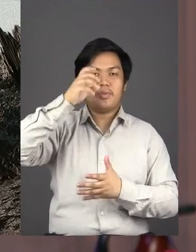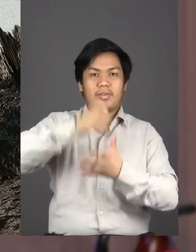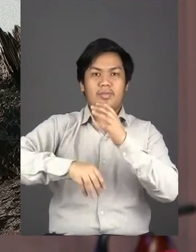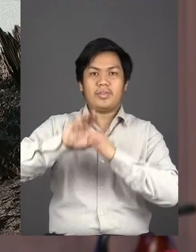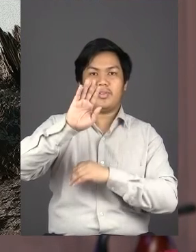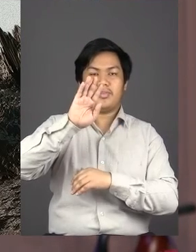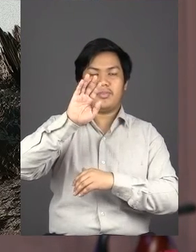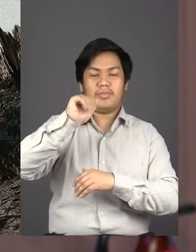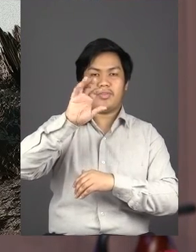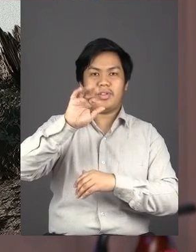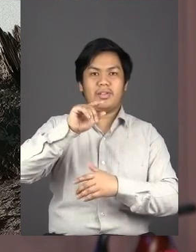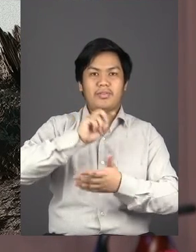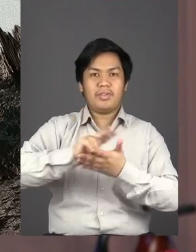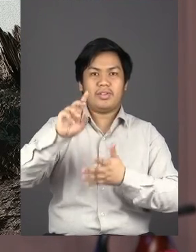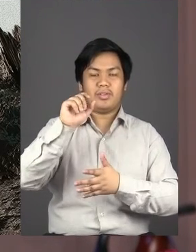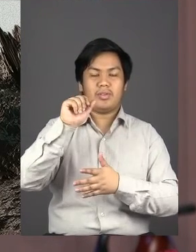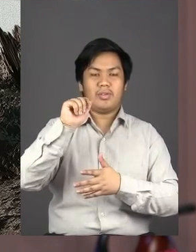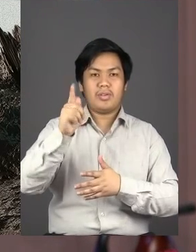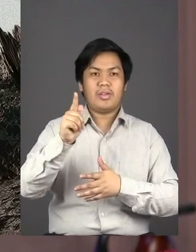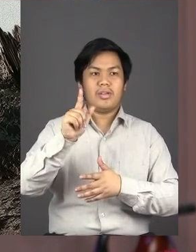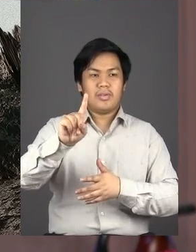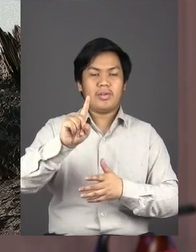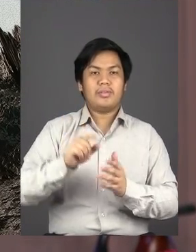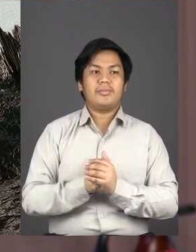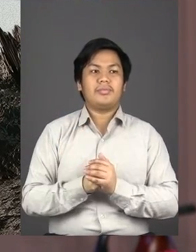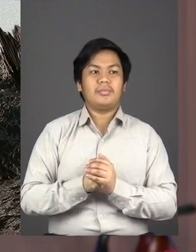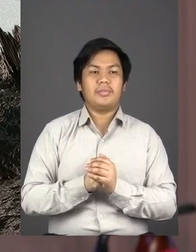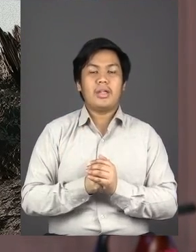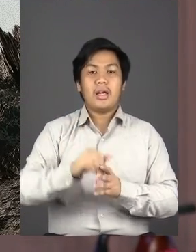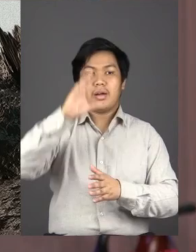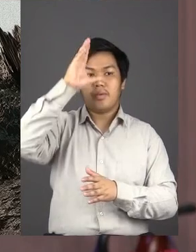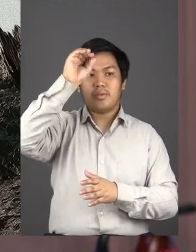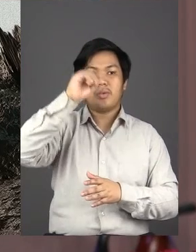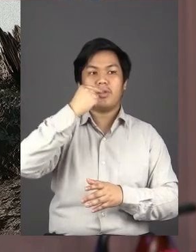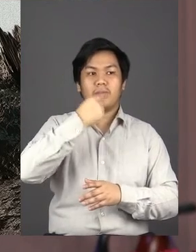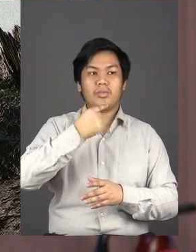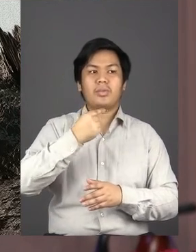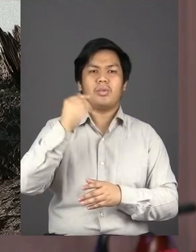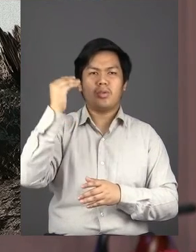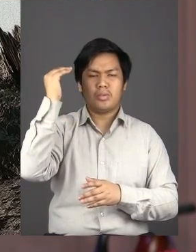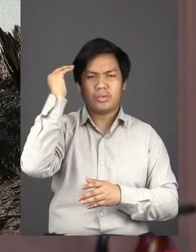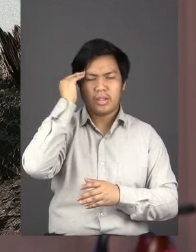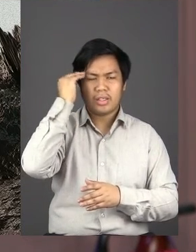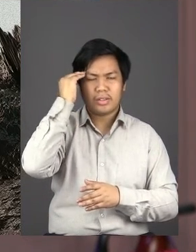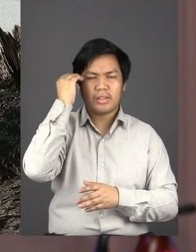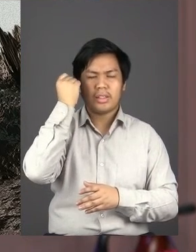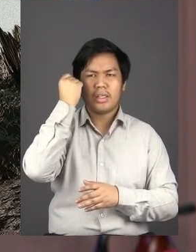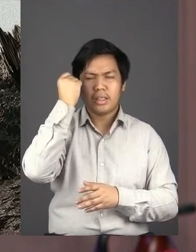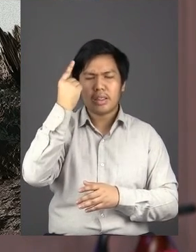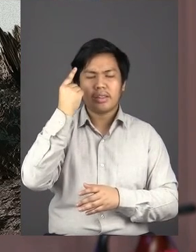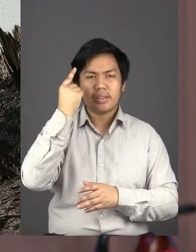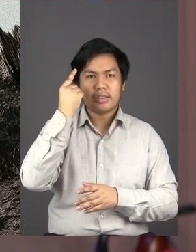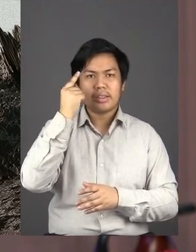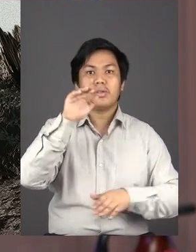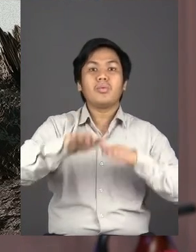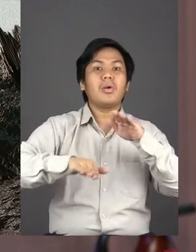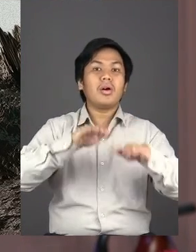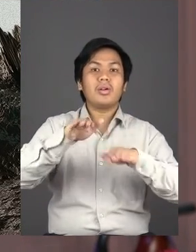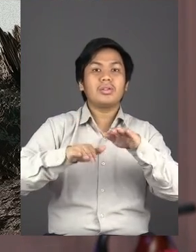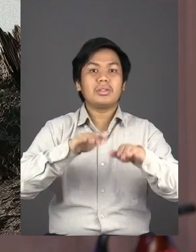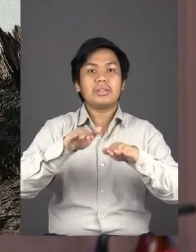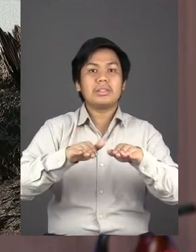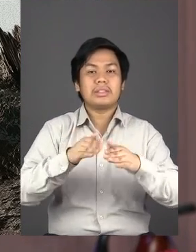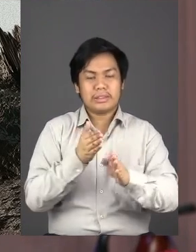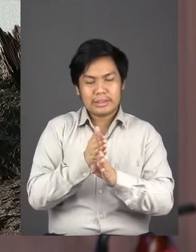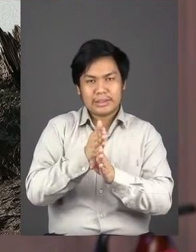15:21, folly is a joy to him who lacks sense, but a man who has understanding walks